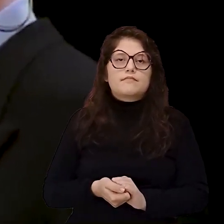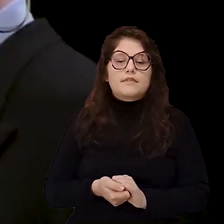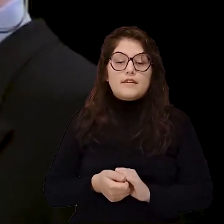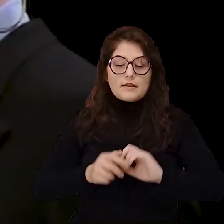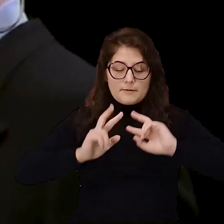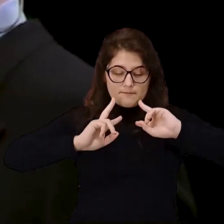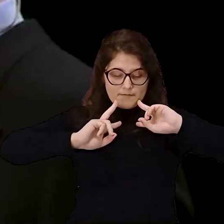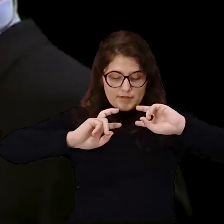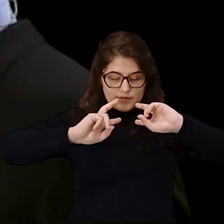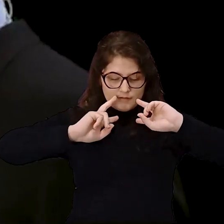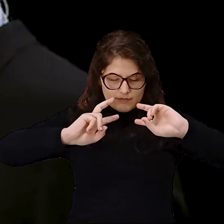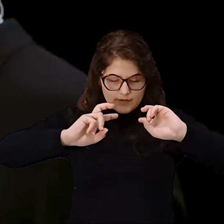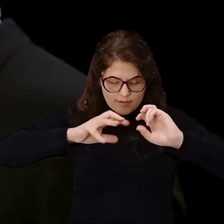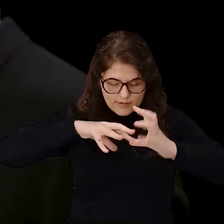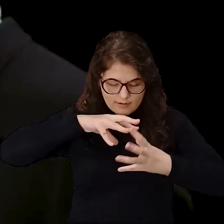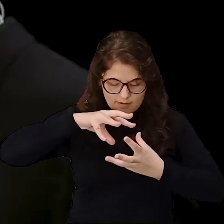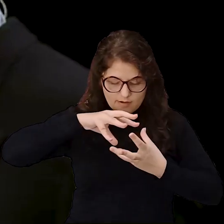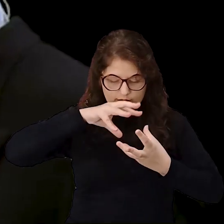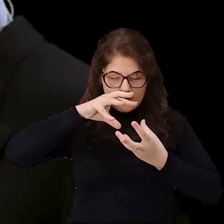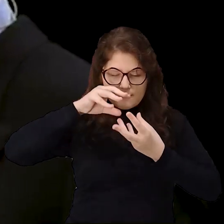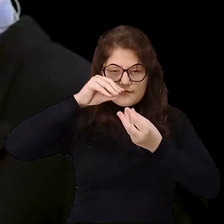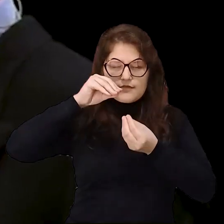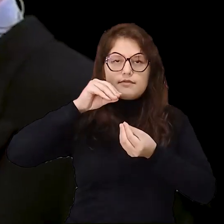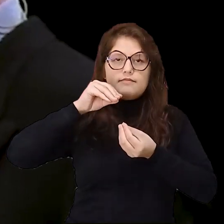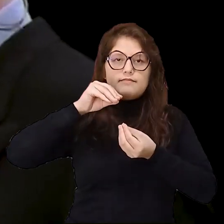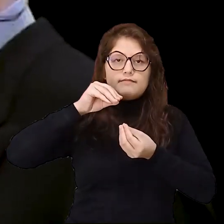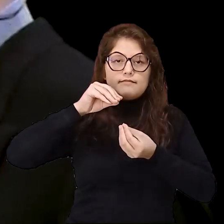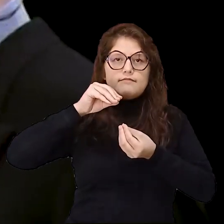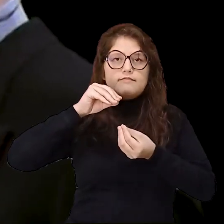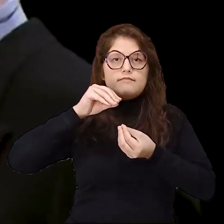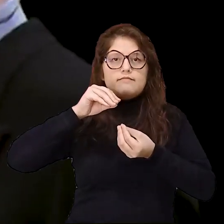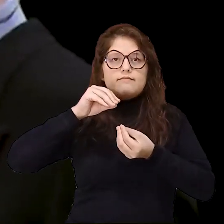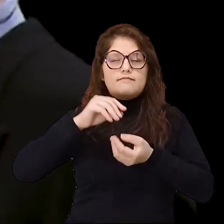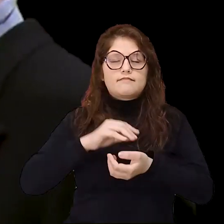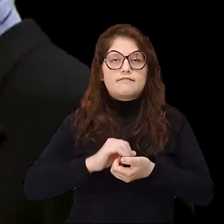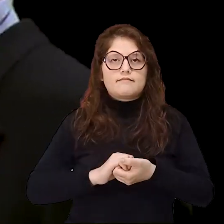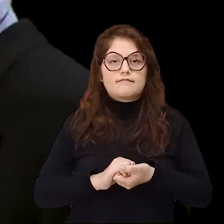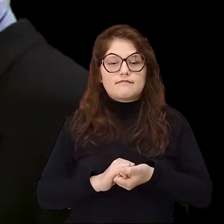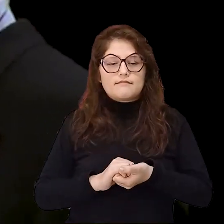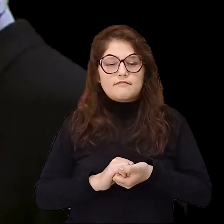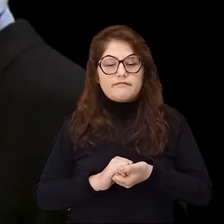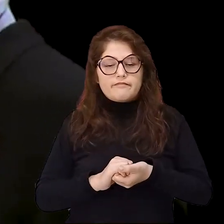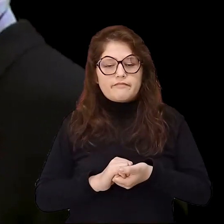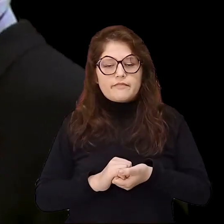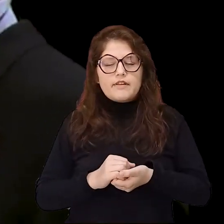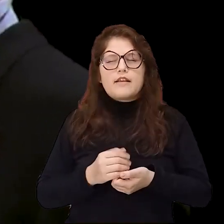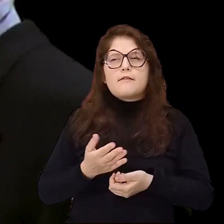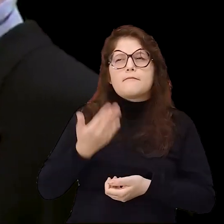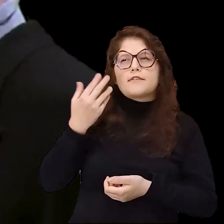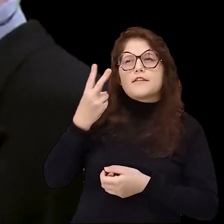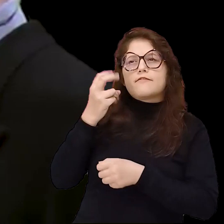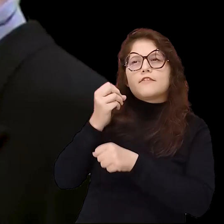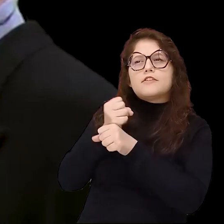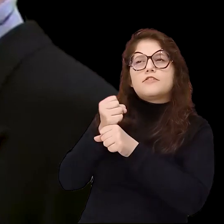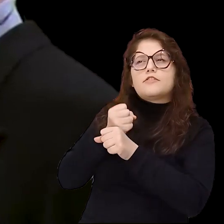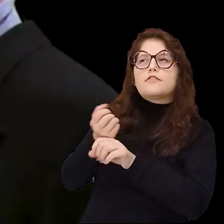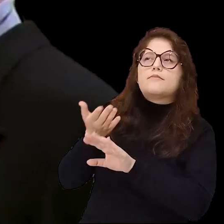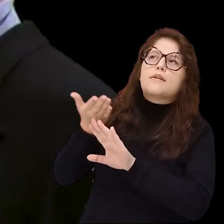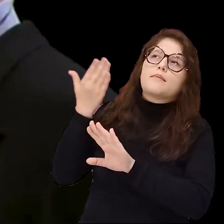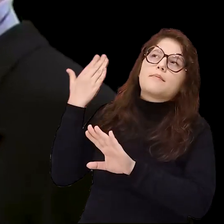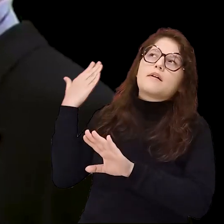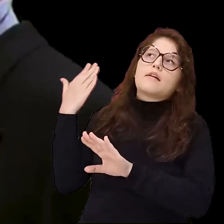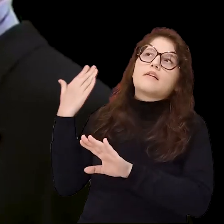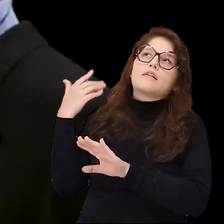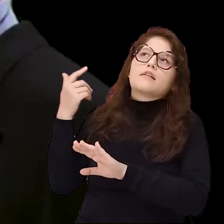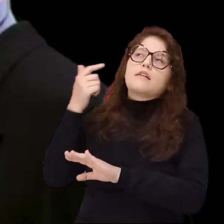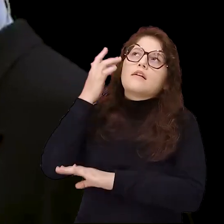of myself that I would have to call a soul, that I had never formulated until that day 20 years ago when hell came to